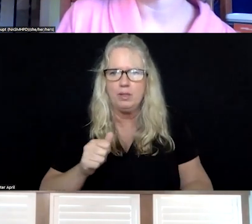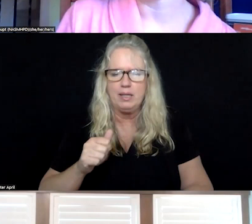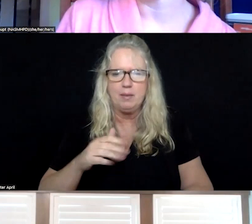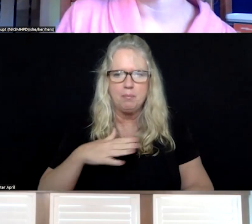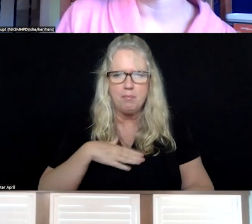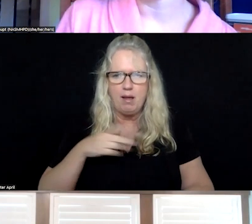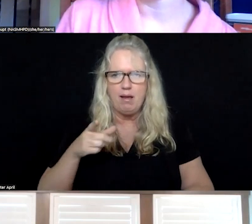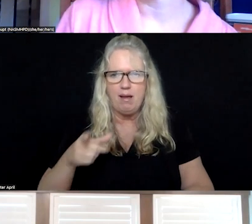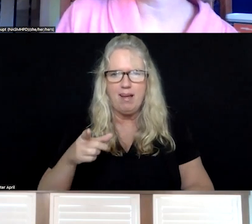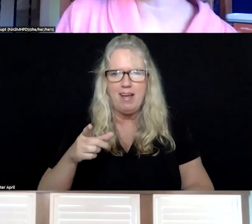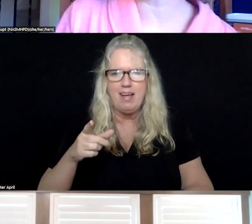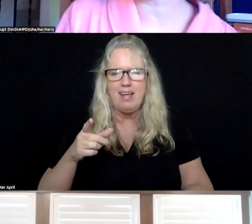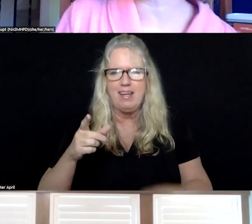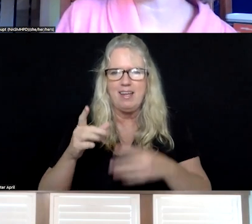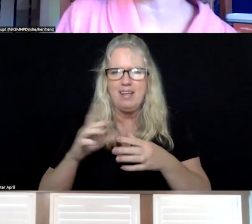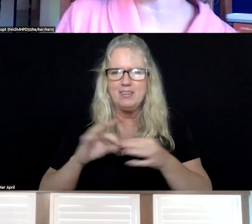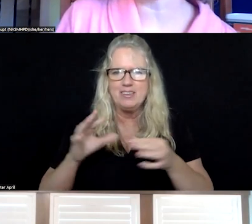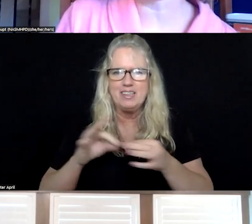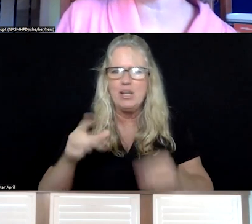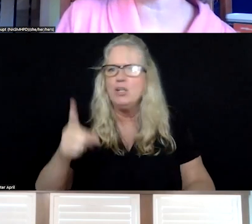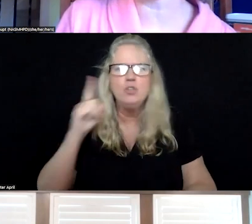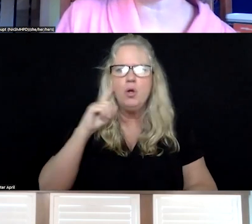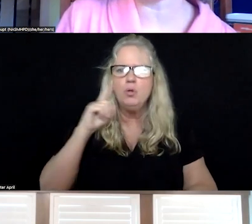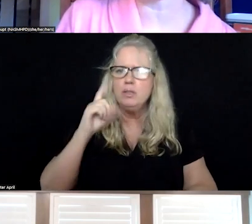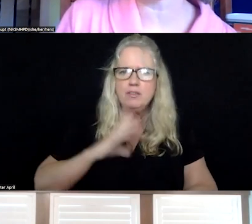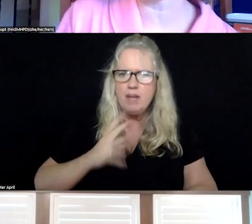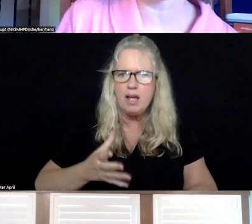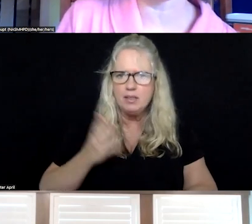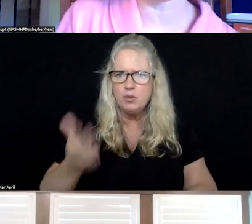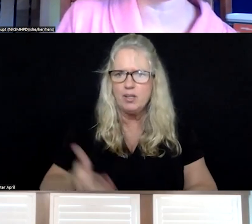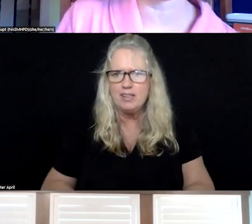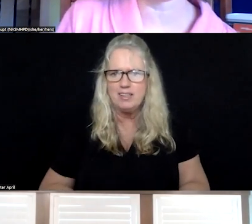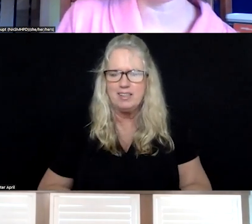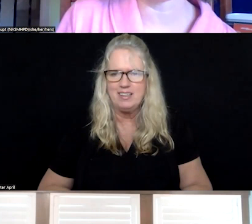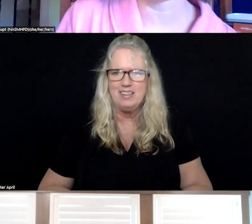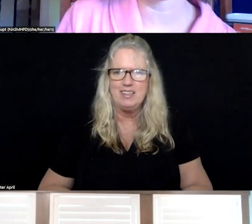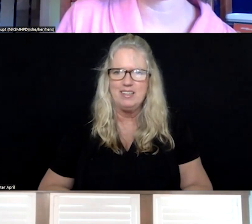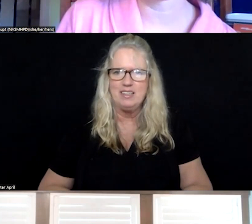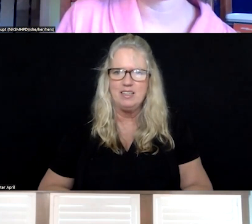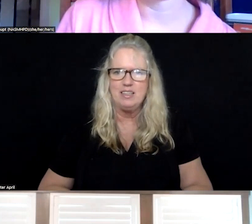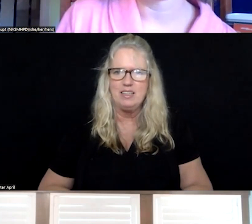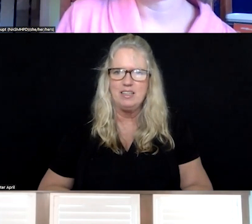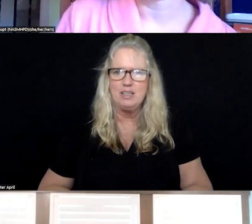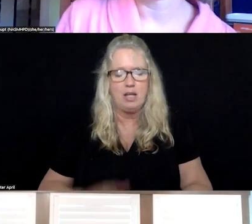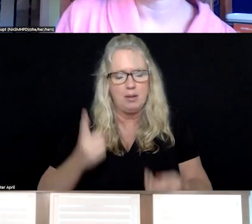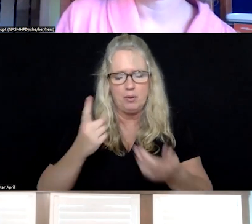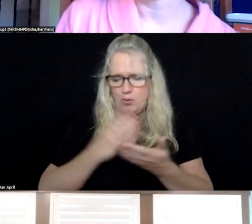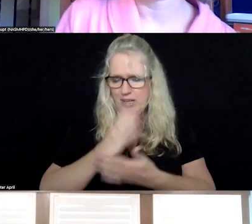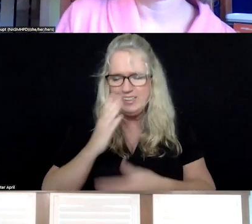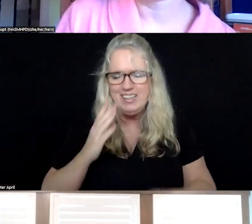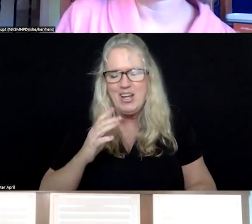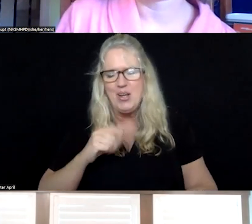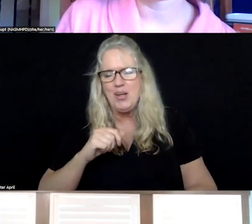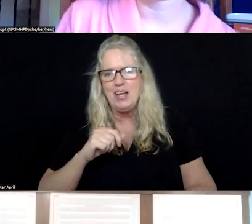what I wanted. You sound fine. You're doing fine. Okay. Go for it. Okay. Yeah. All right.